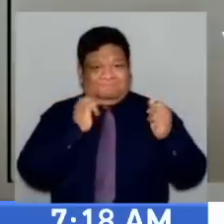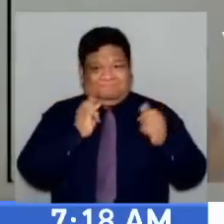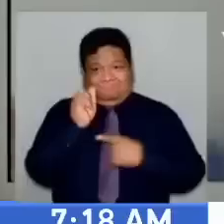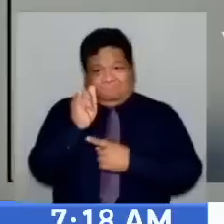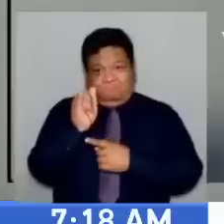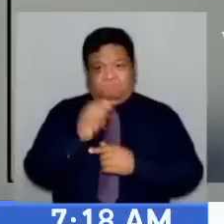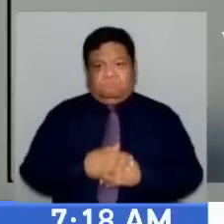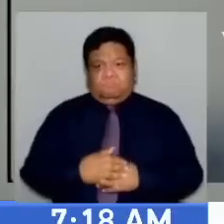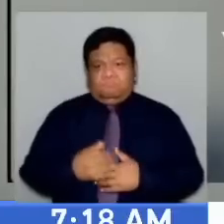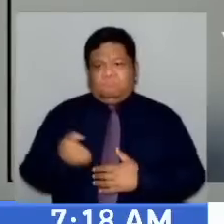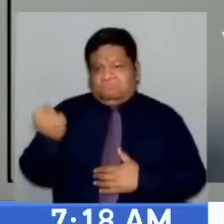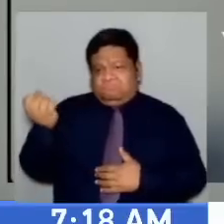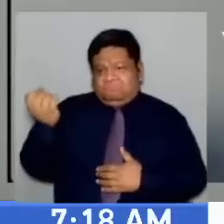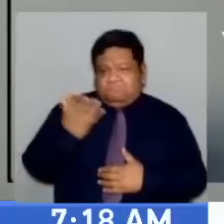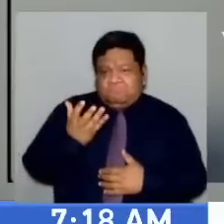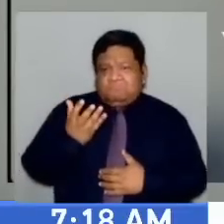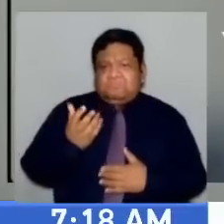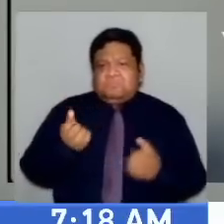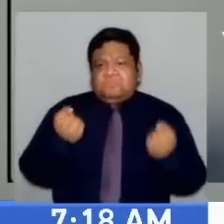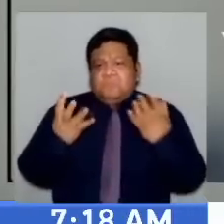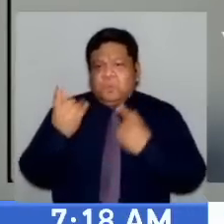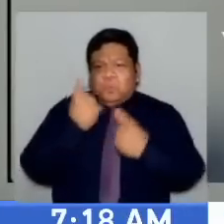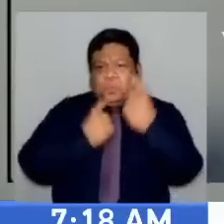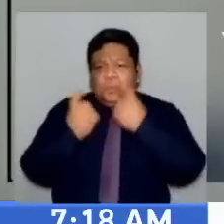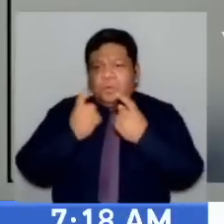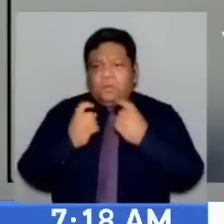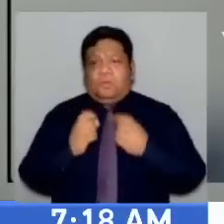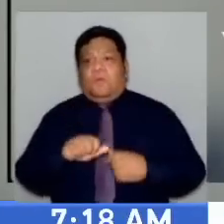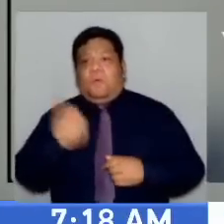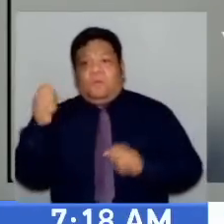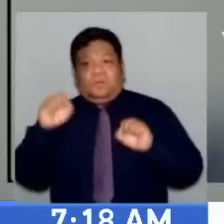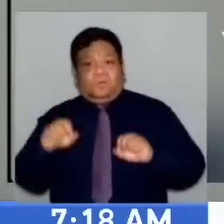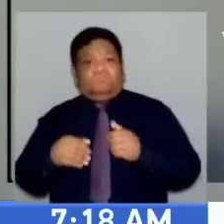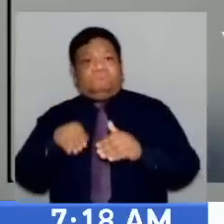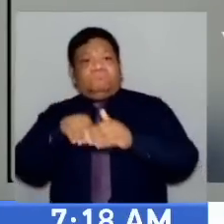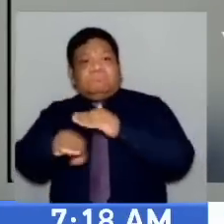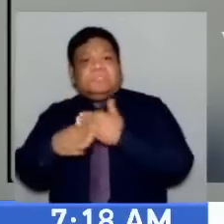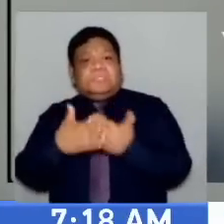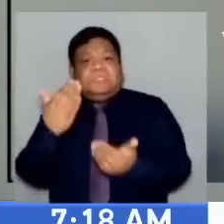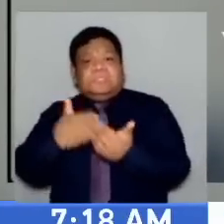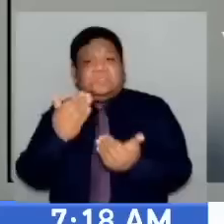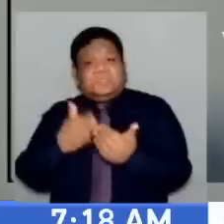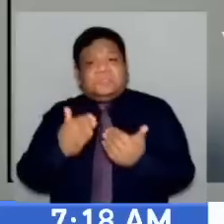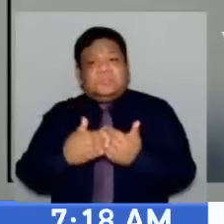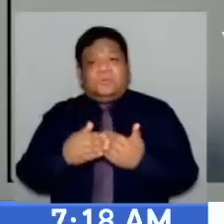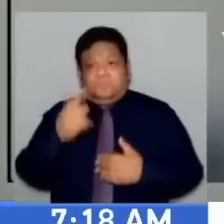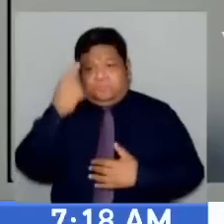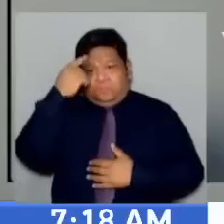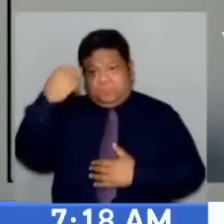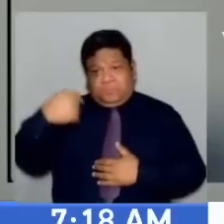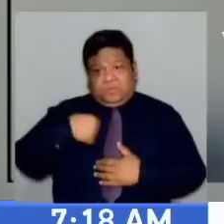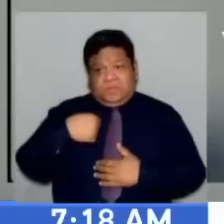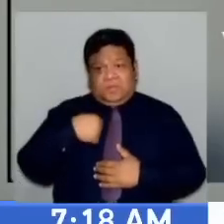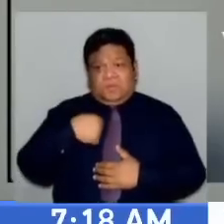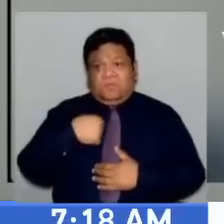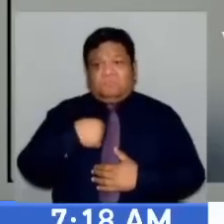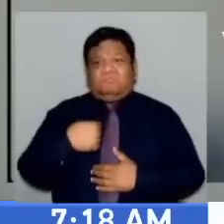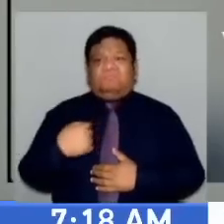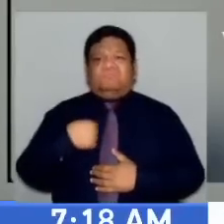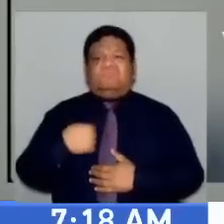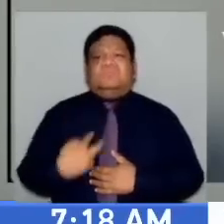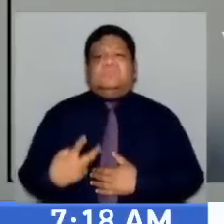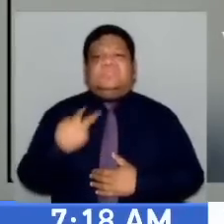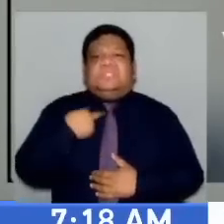get inside really easy and really quickly. But for me, I'm stuck there